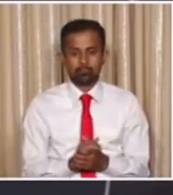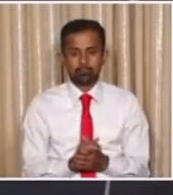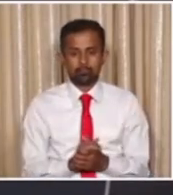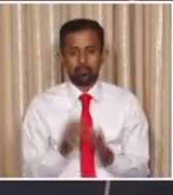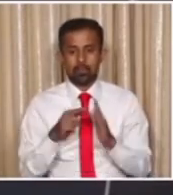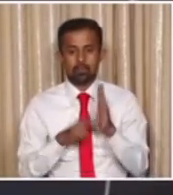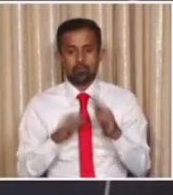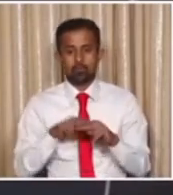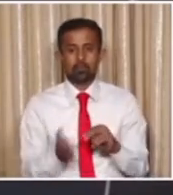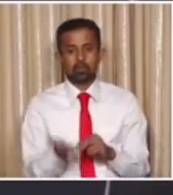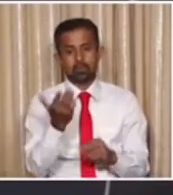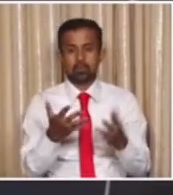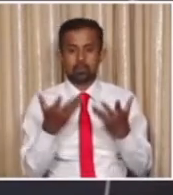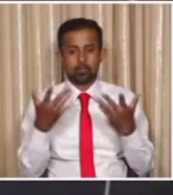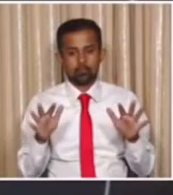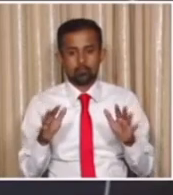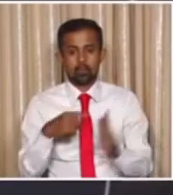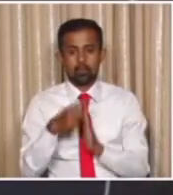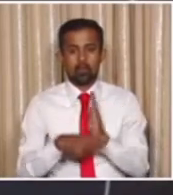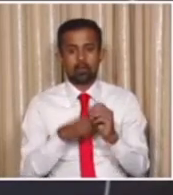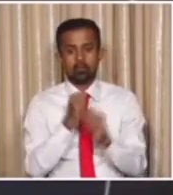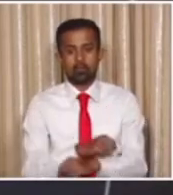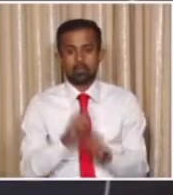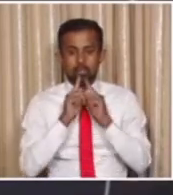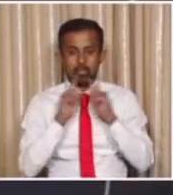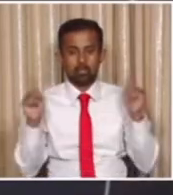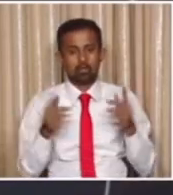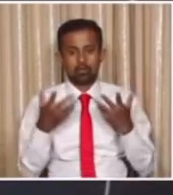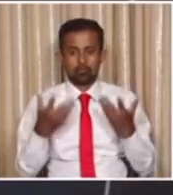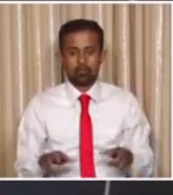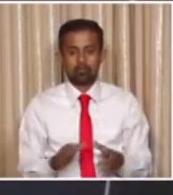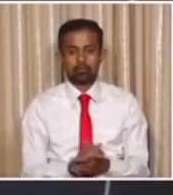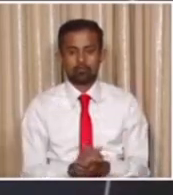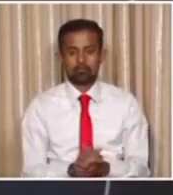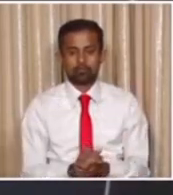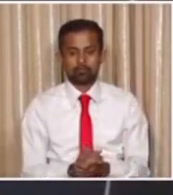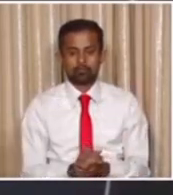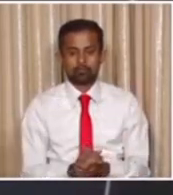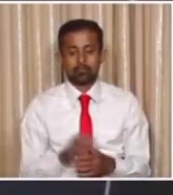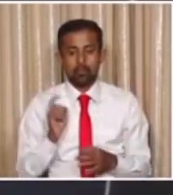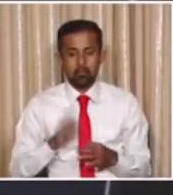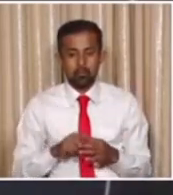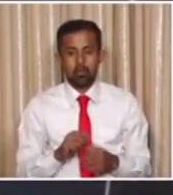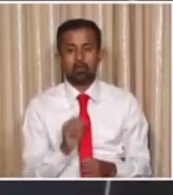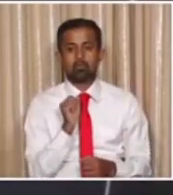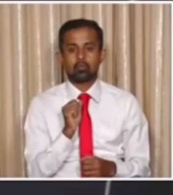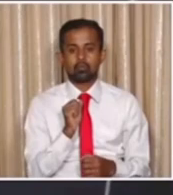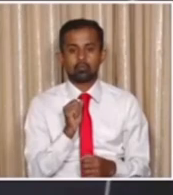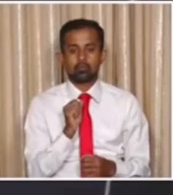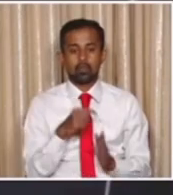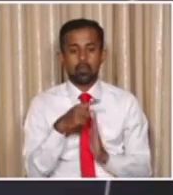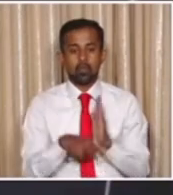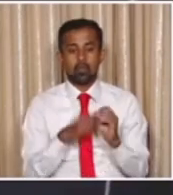etakota imf ekata gihillat iwarai rata bankolot kila prakasha karallat iwarai dan prashne de inne